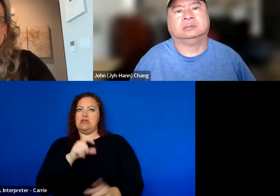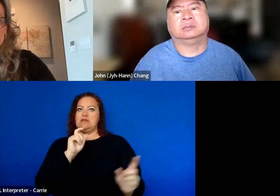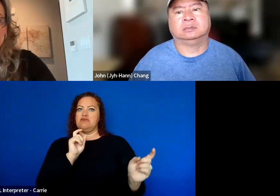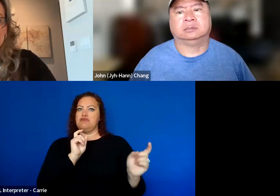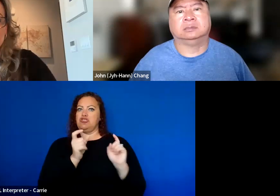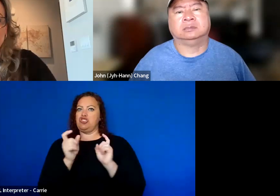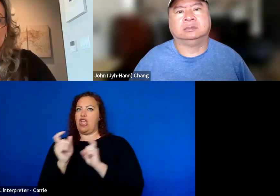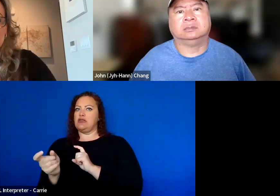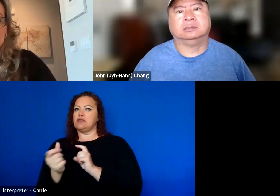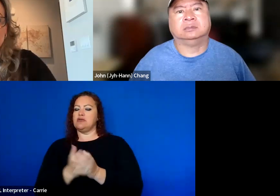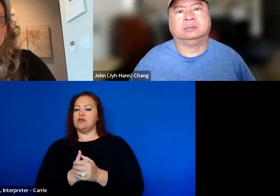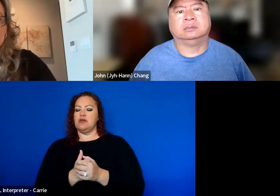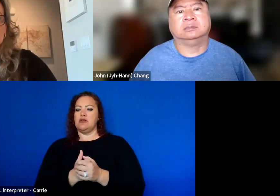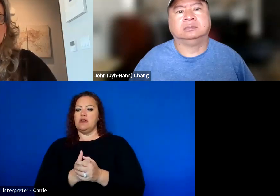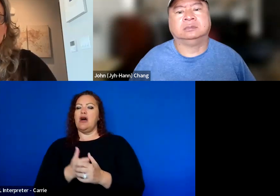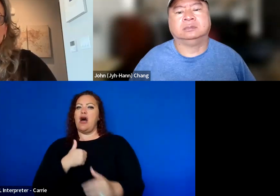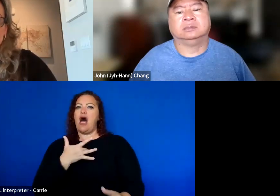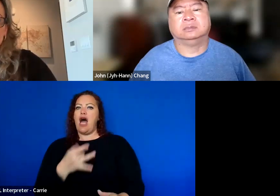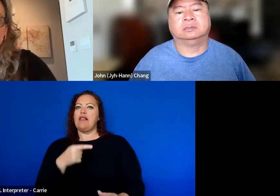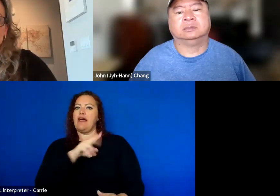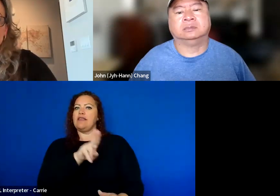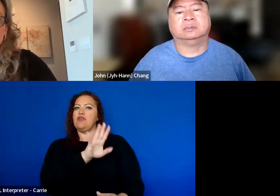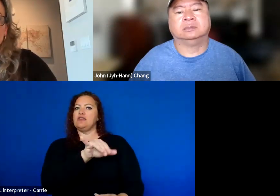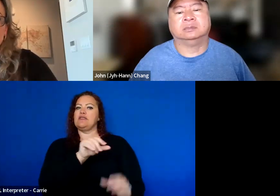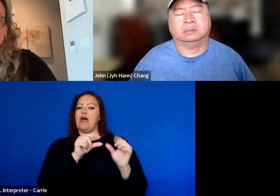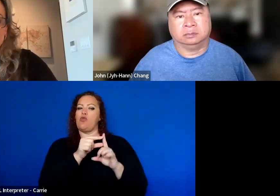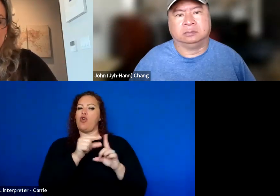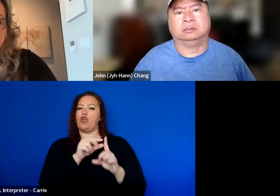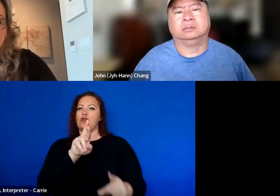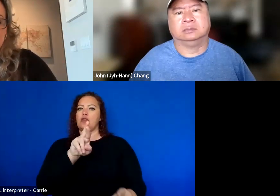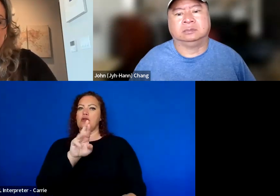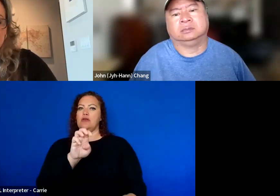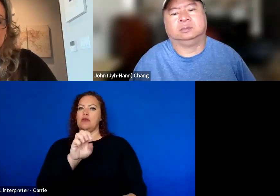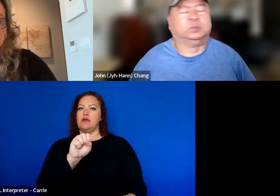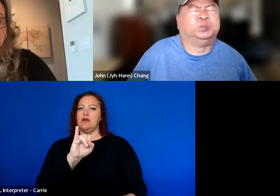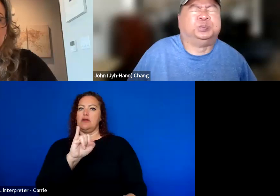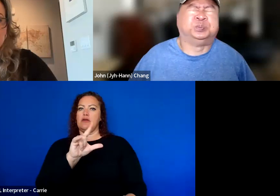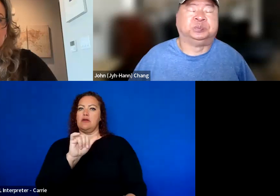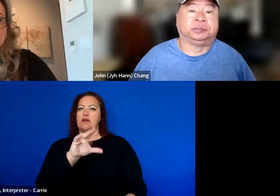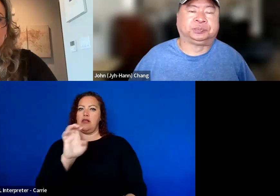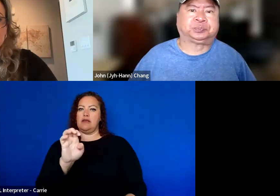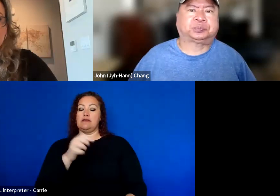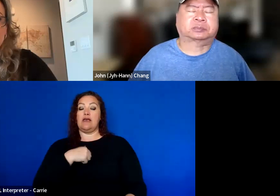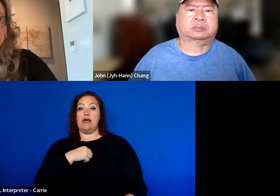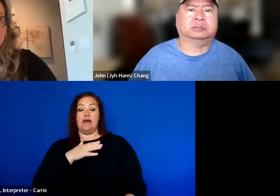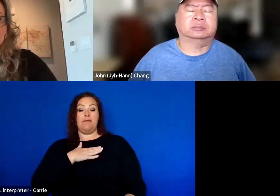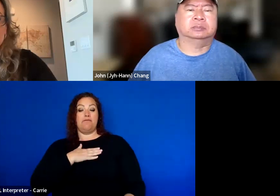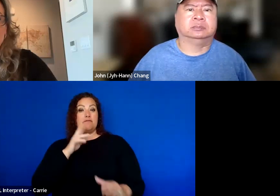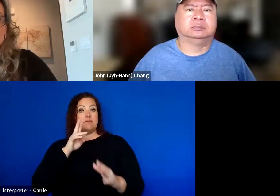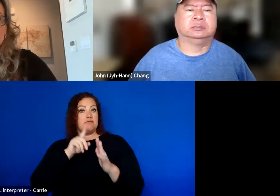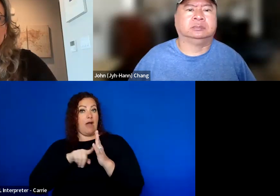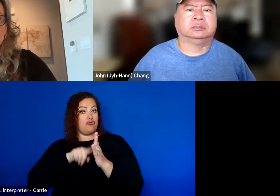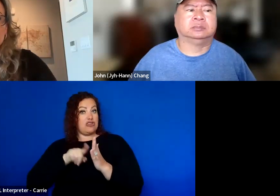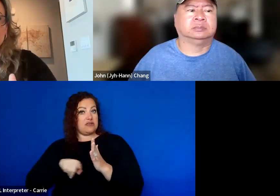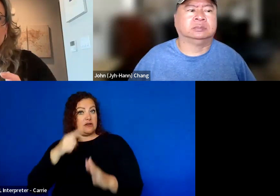think I like that they use the word resilience. I did my my research for